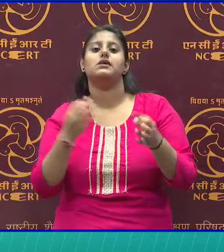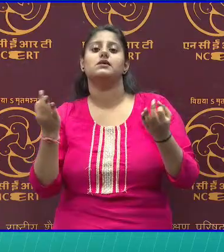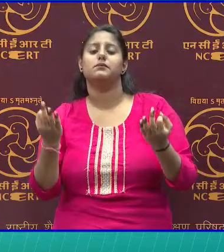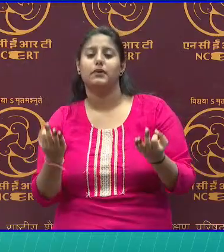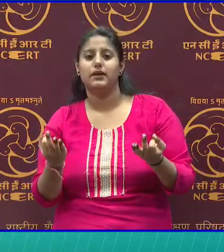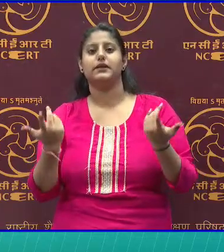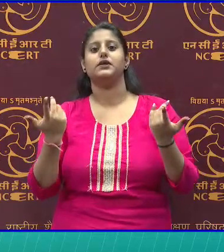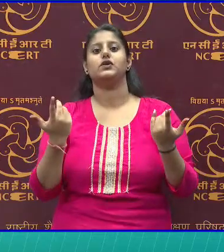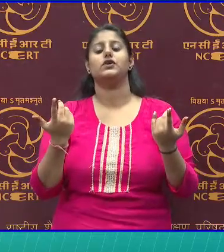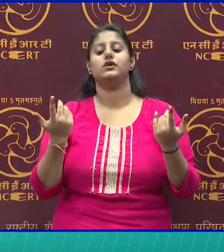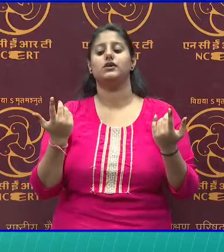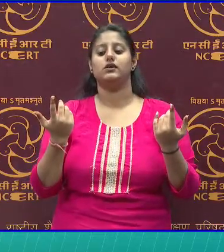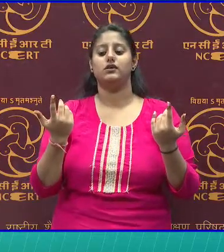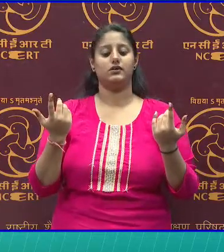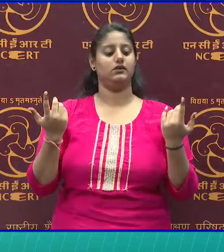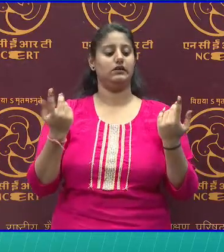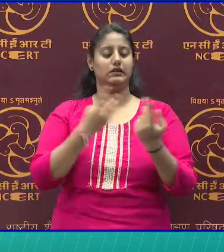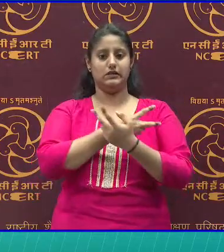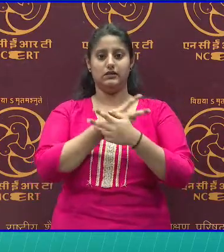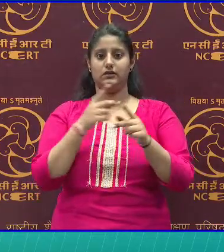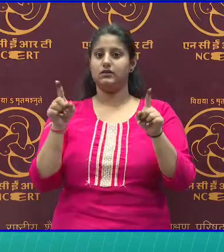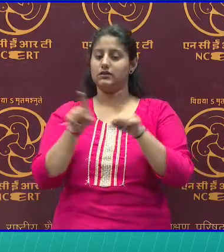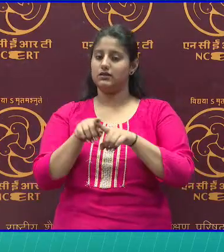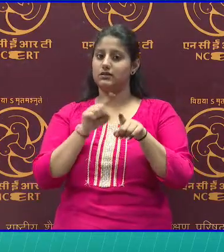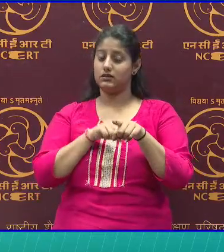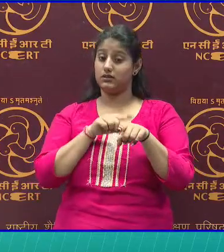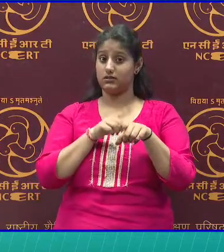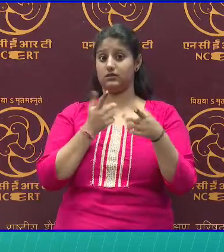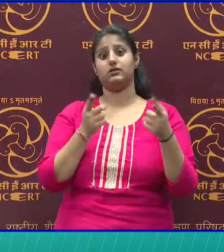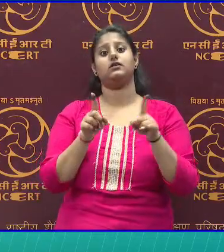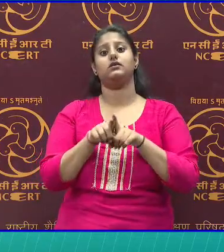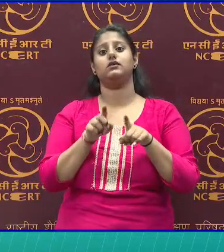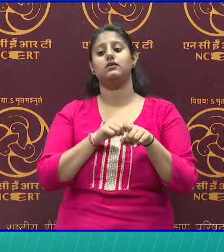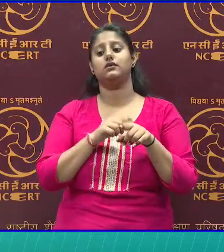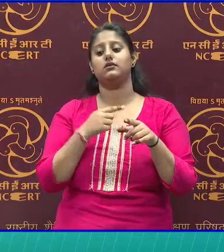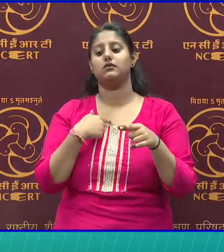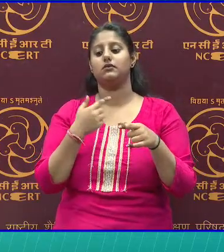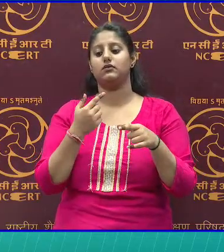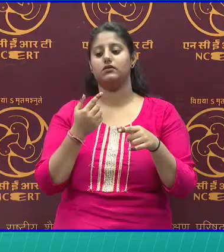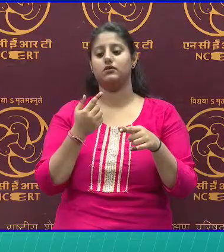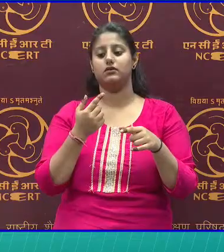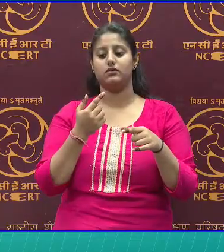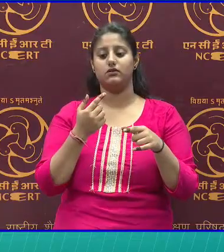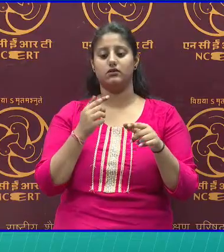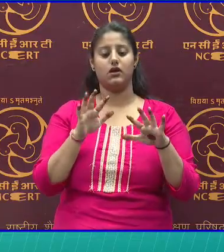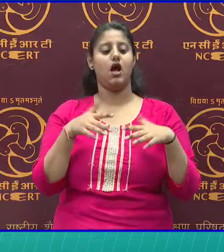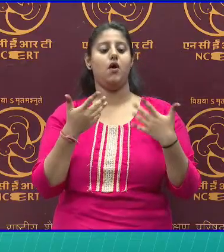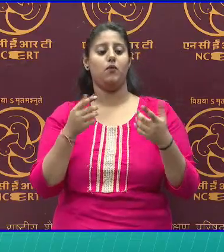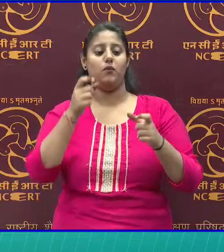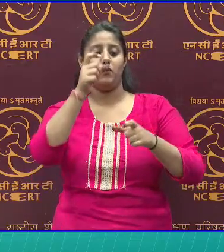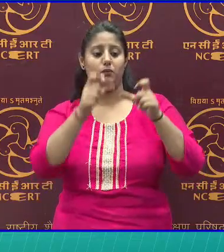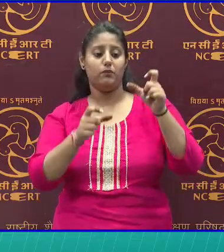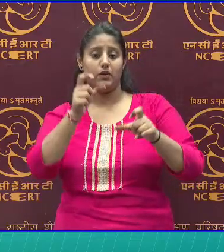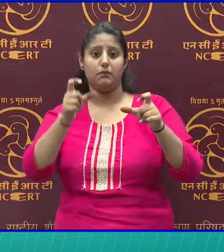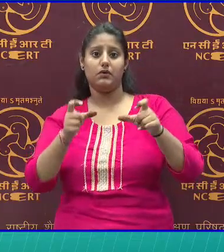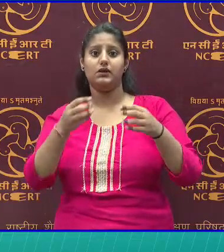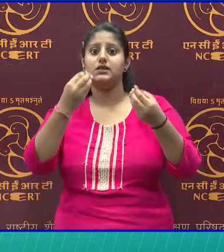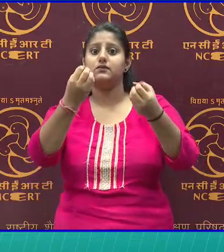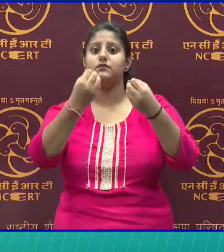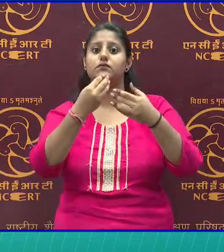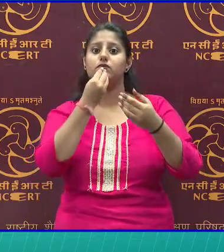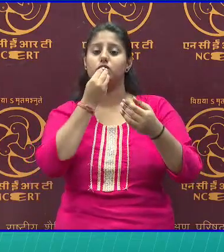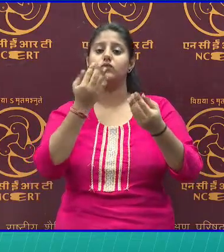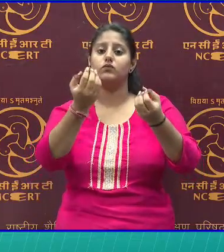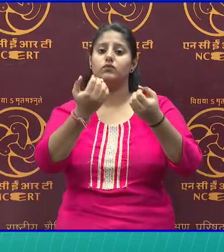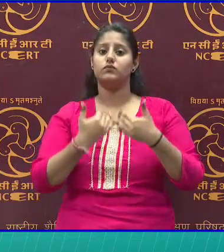make yourself free. And in the same chapter we are saying how you can have a gratitude to the people who provide you food,